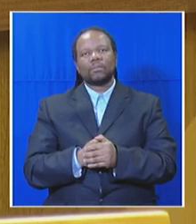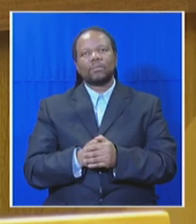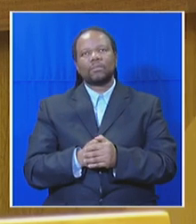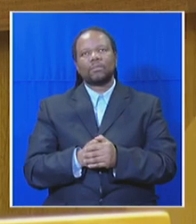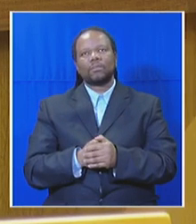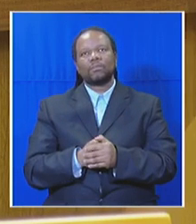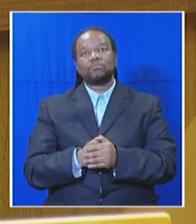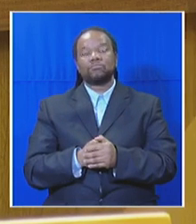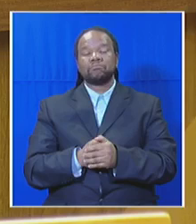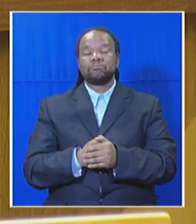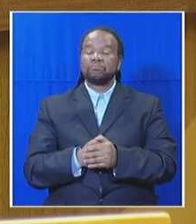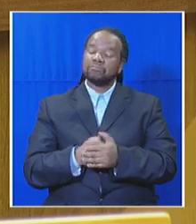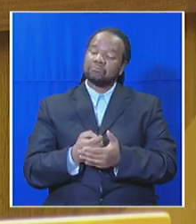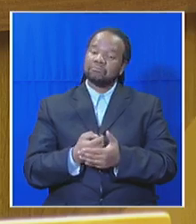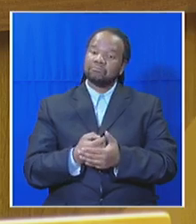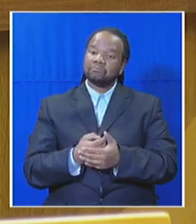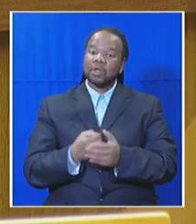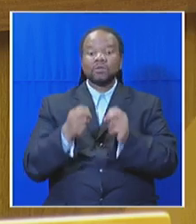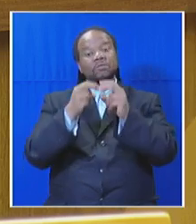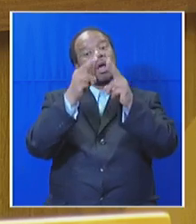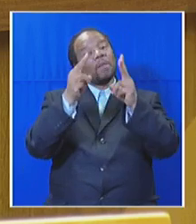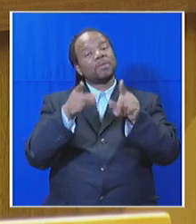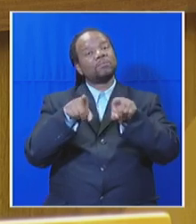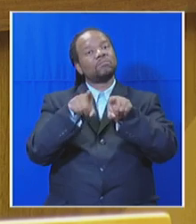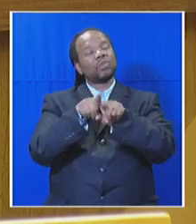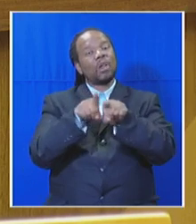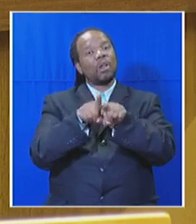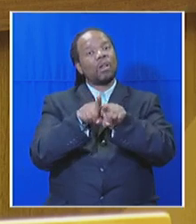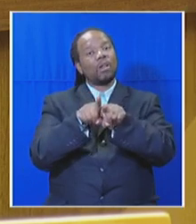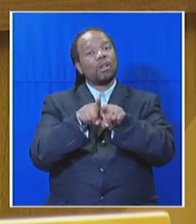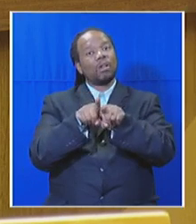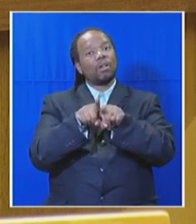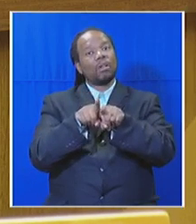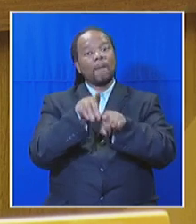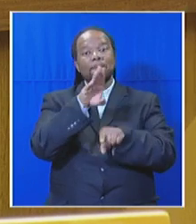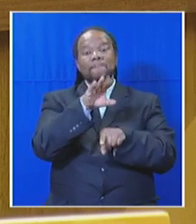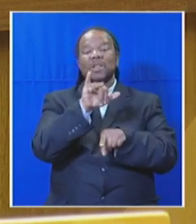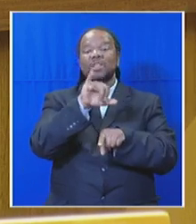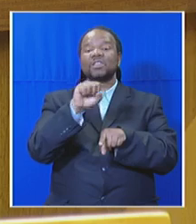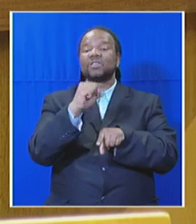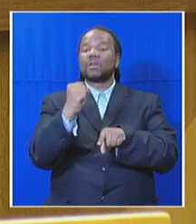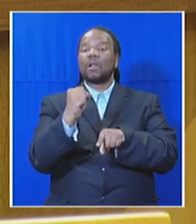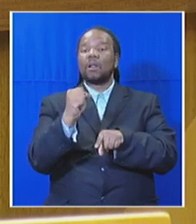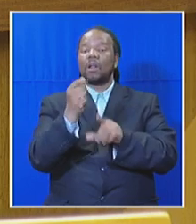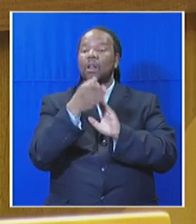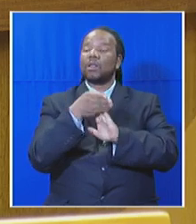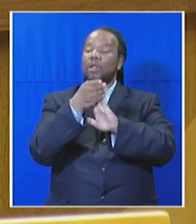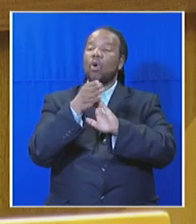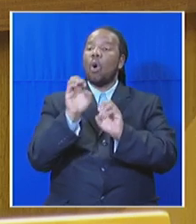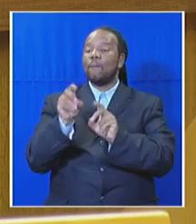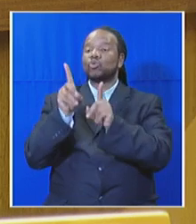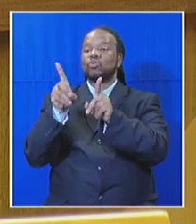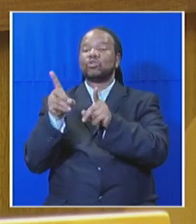The summit also provided an opportunity for BRICS leaders to meet with the